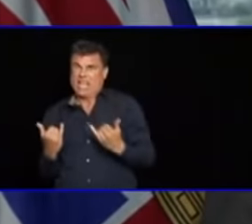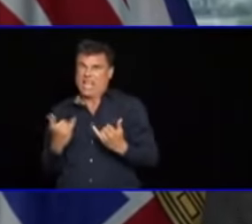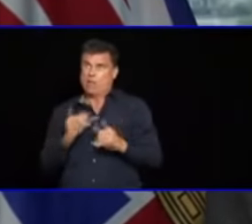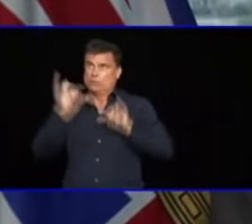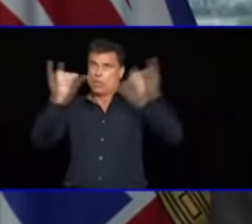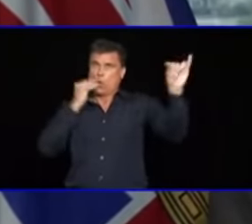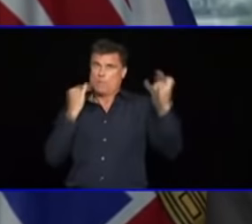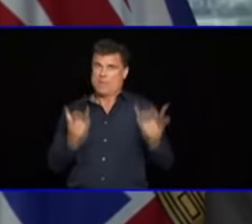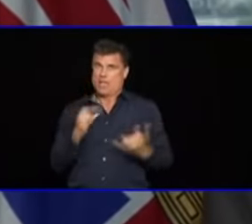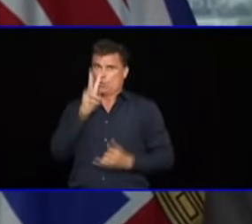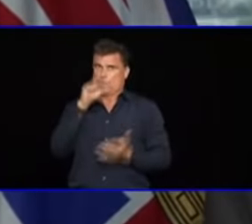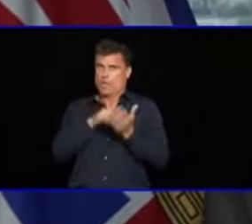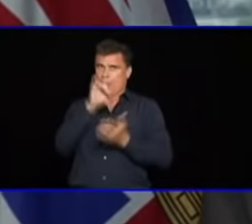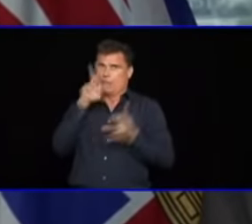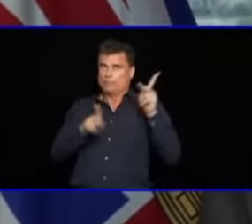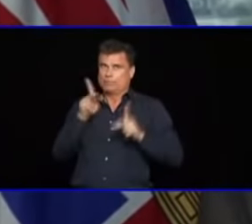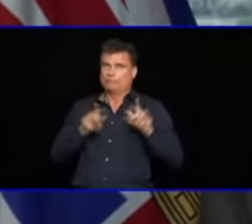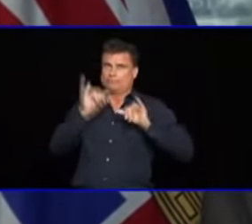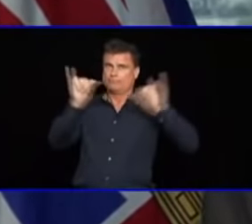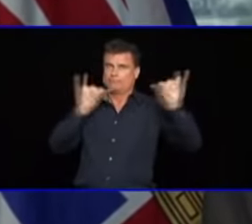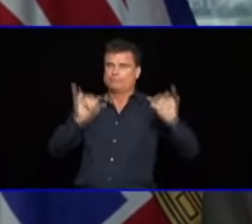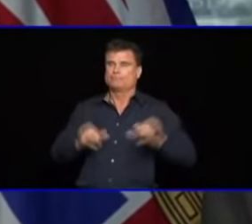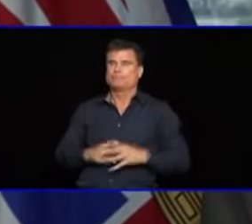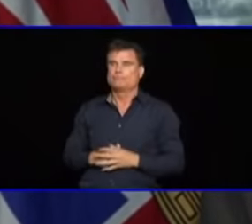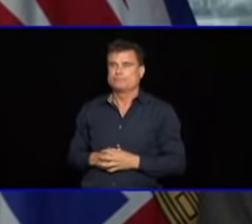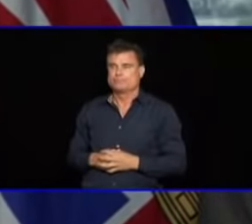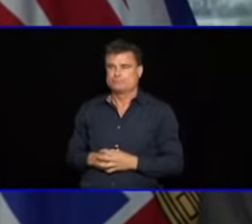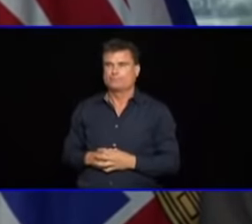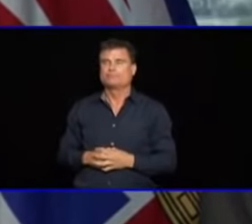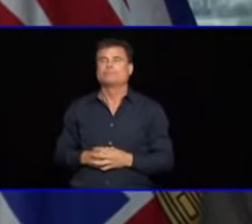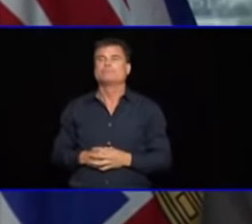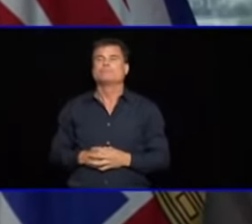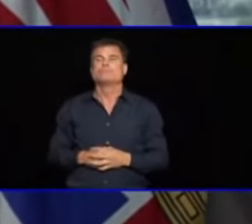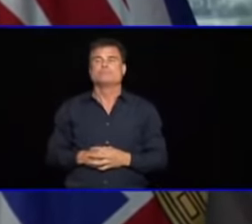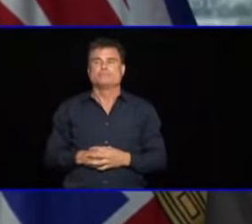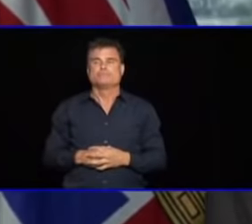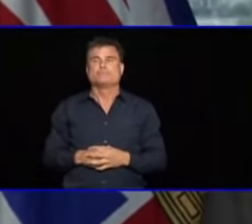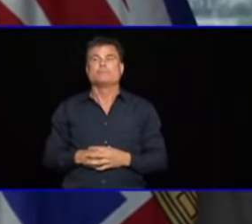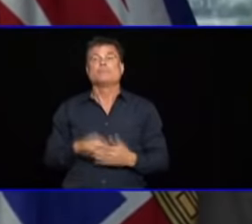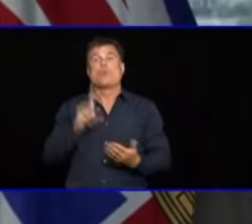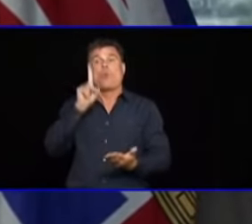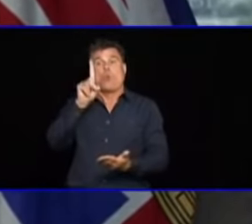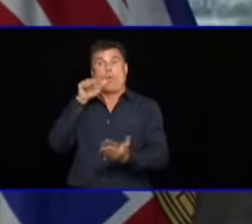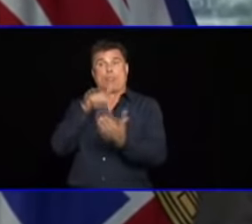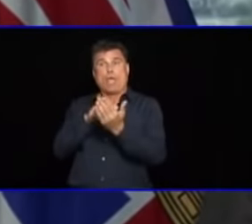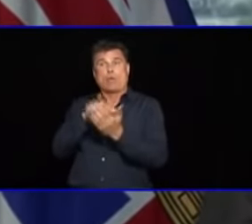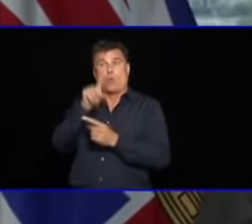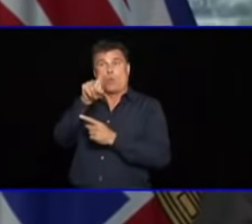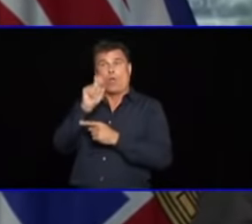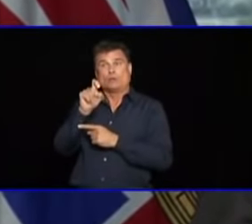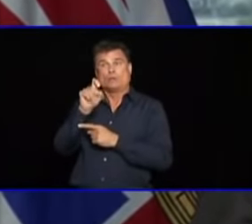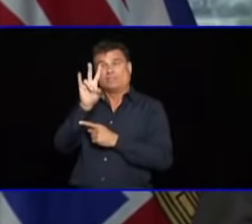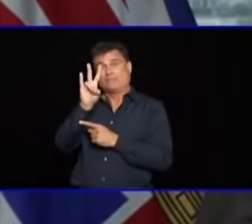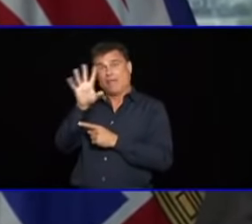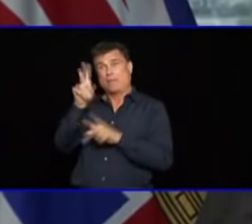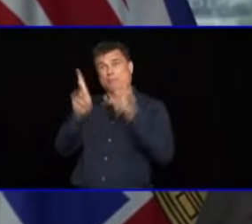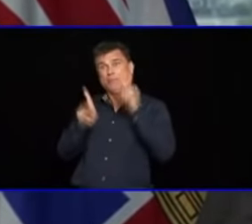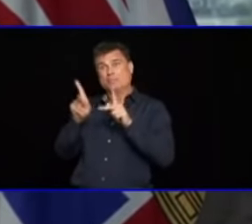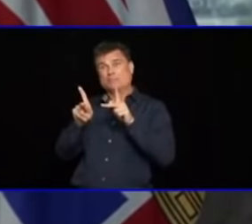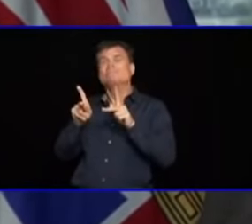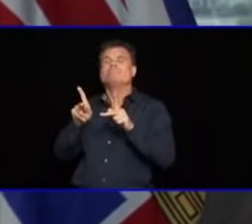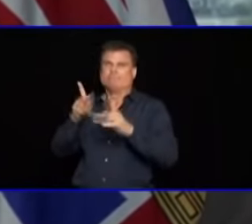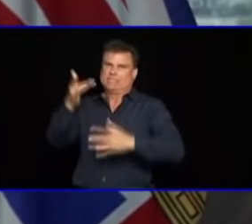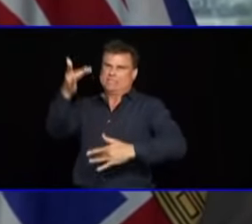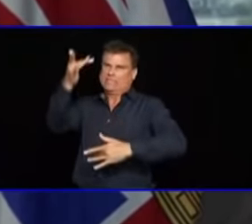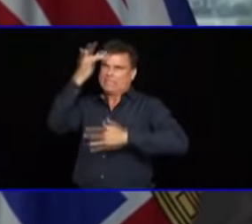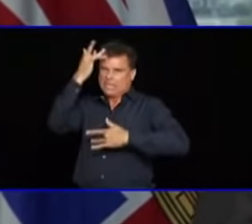and express my sense of gratitude and support for all those in public health who are doing this extraordinary work at this